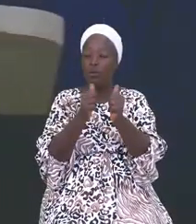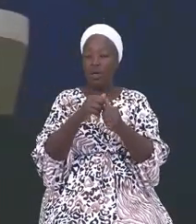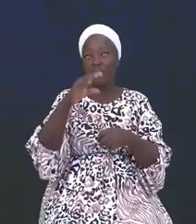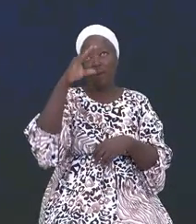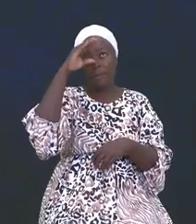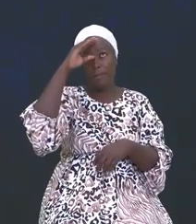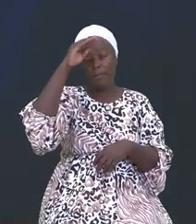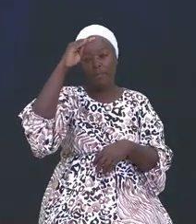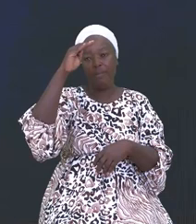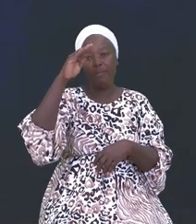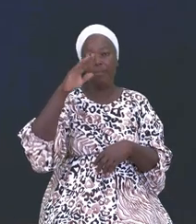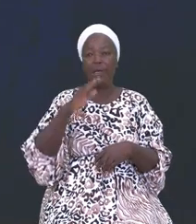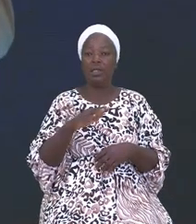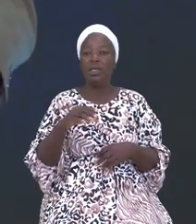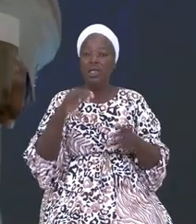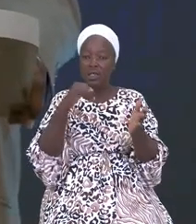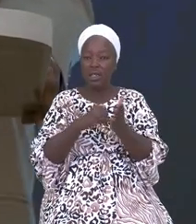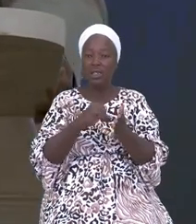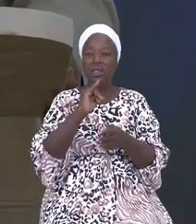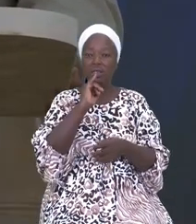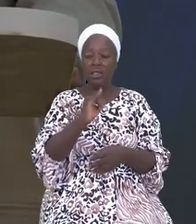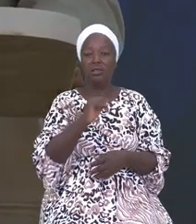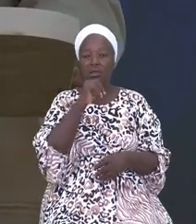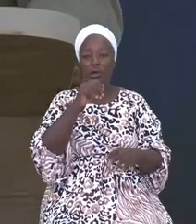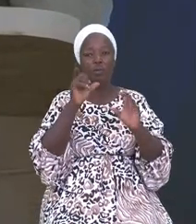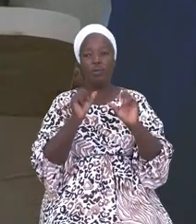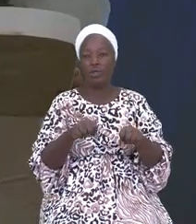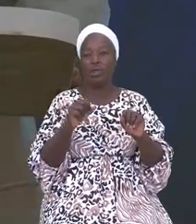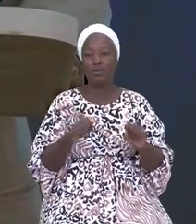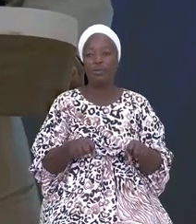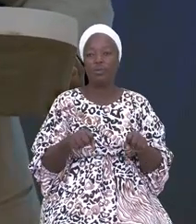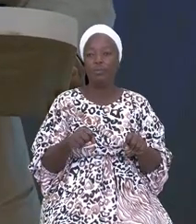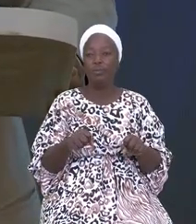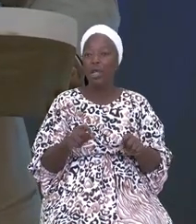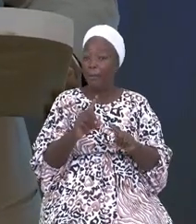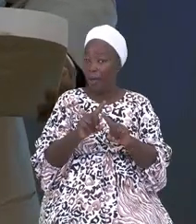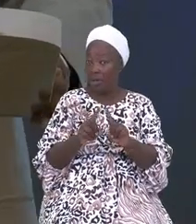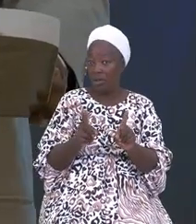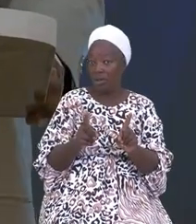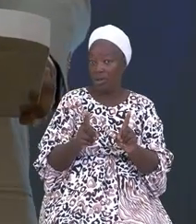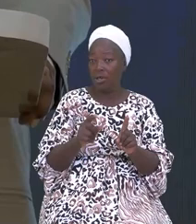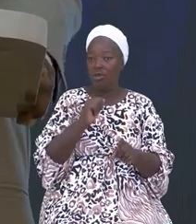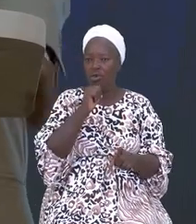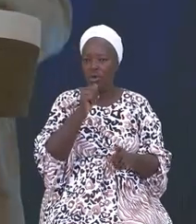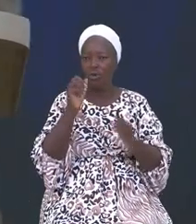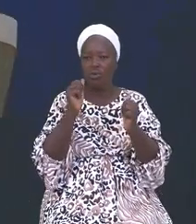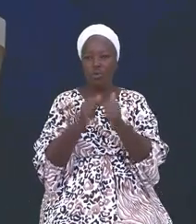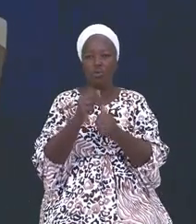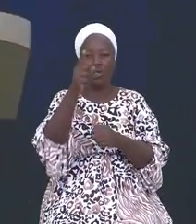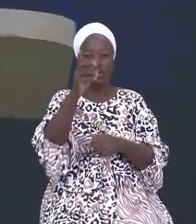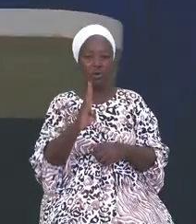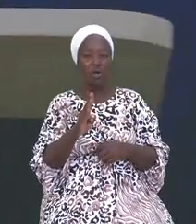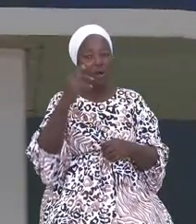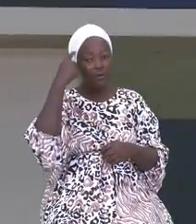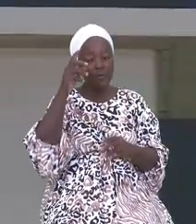men it is impossible, but not with God, for